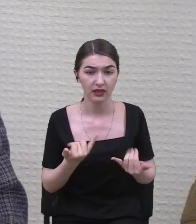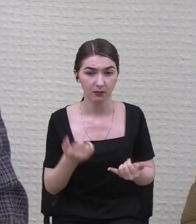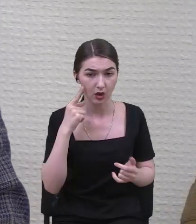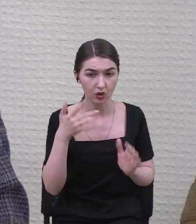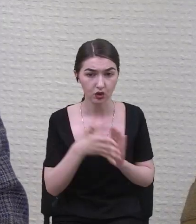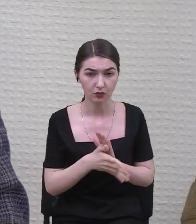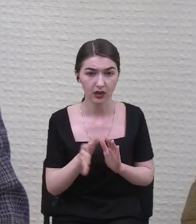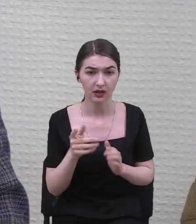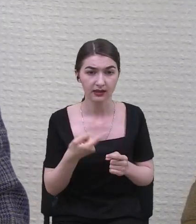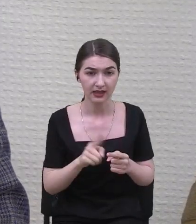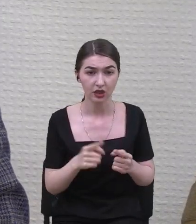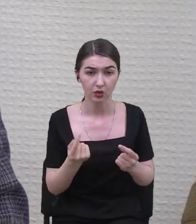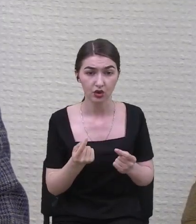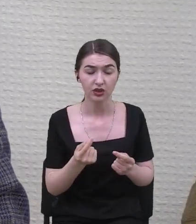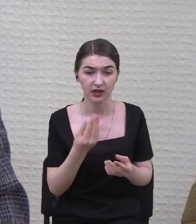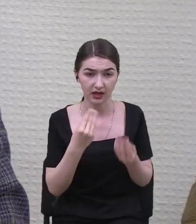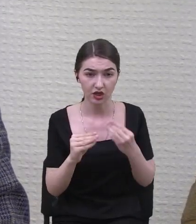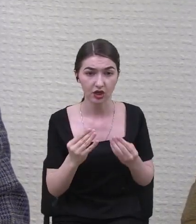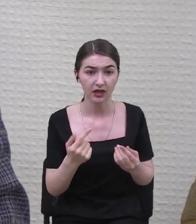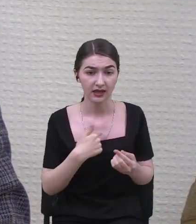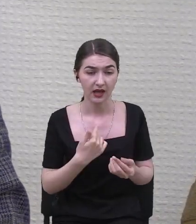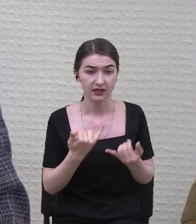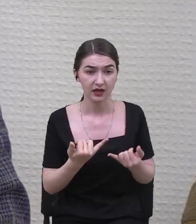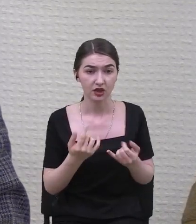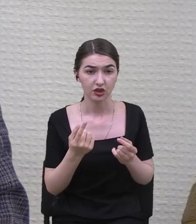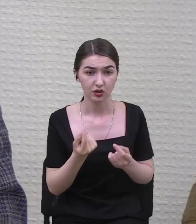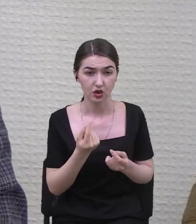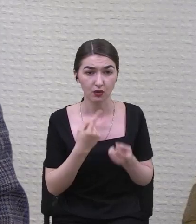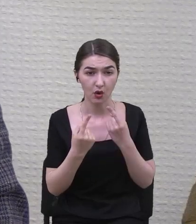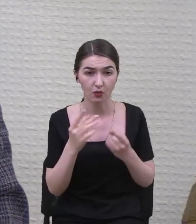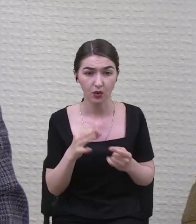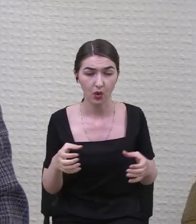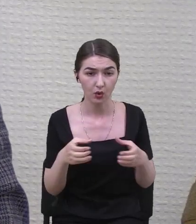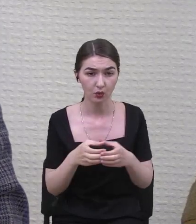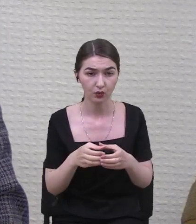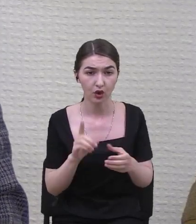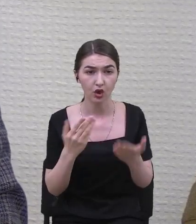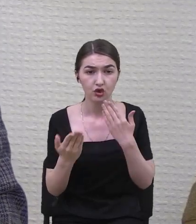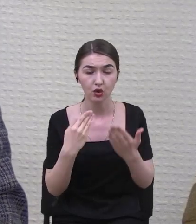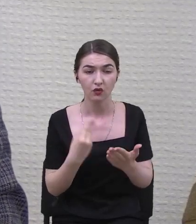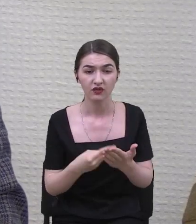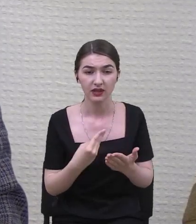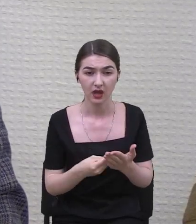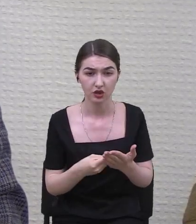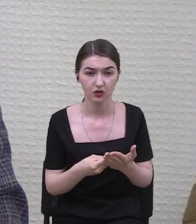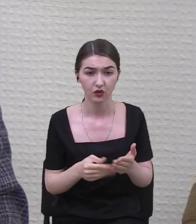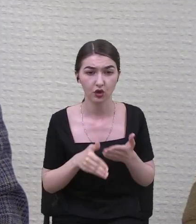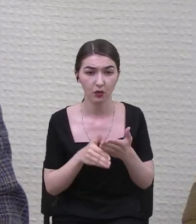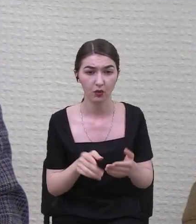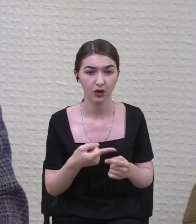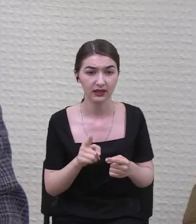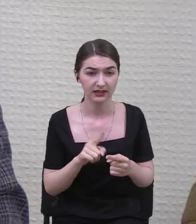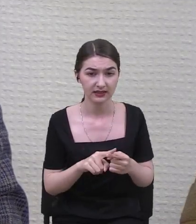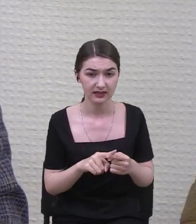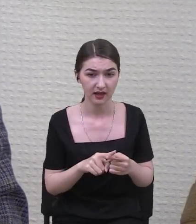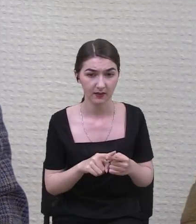1 on financial assistance that Stephen and I led. It was a two-part breakout room. In the first portion,